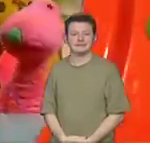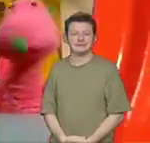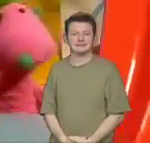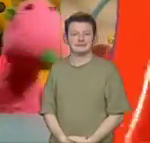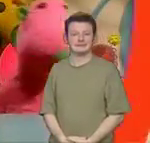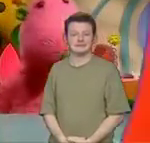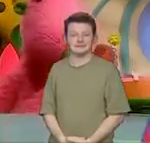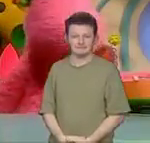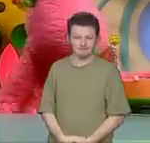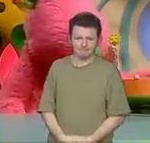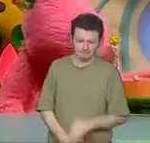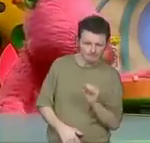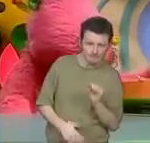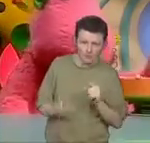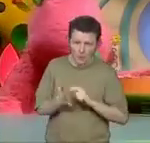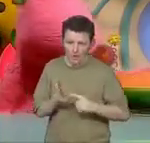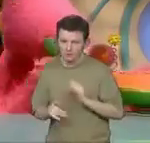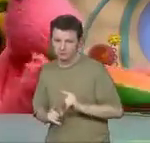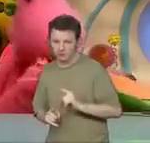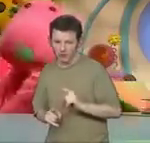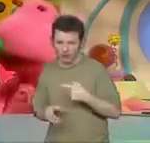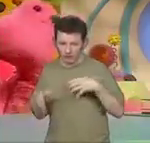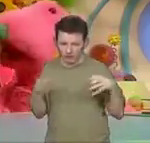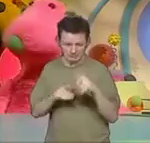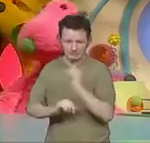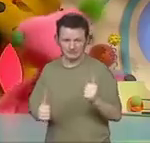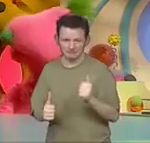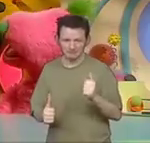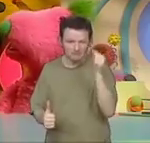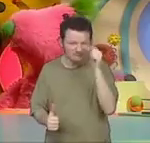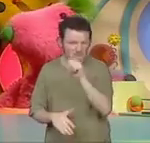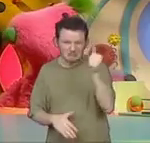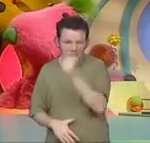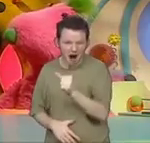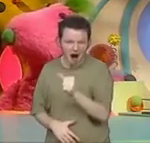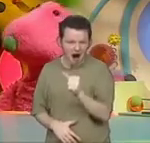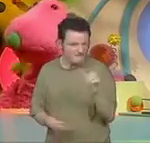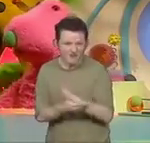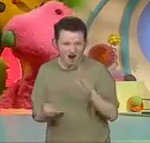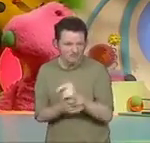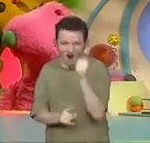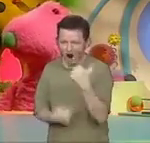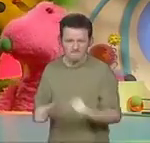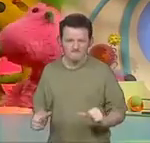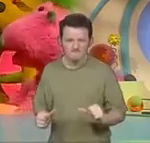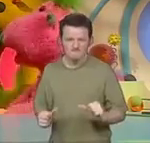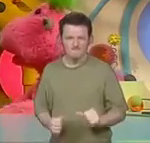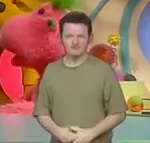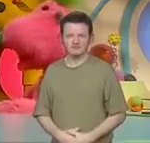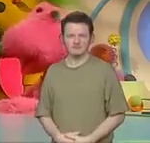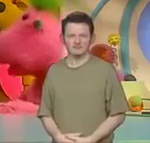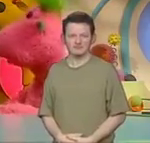Tula, Tiddly Peeps are the best. Oh, yes, they're smart. They're fun. They